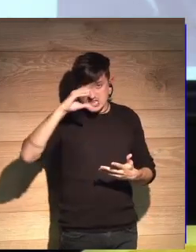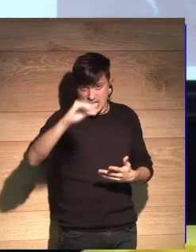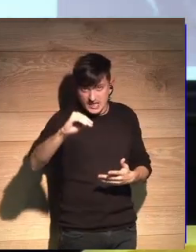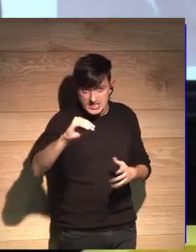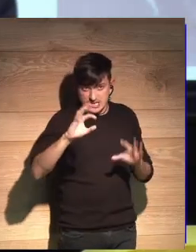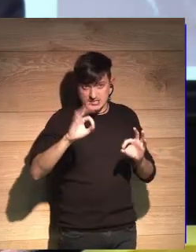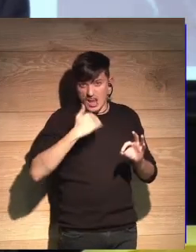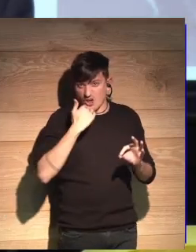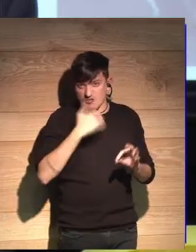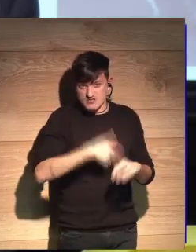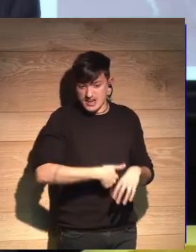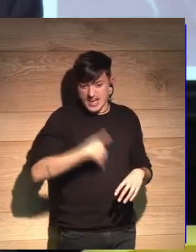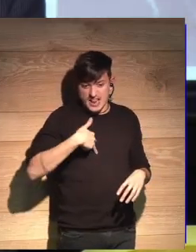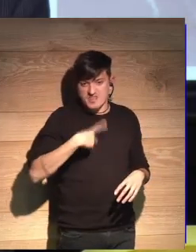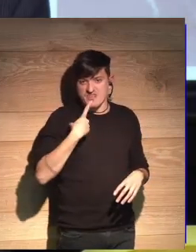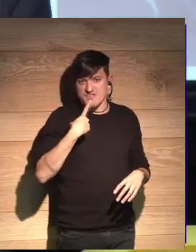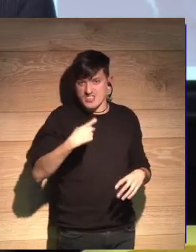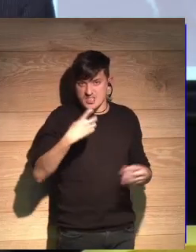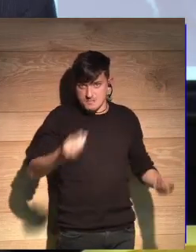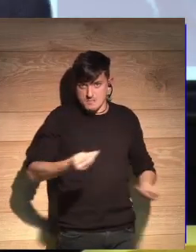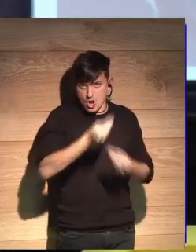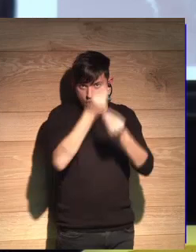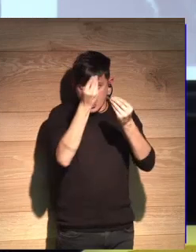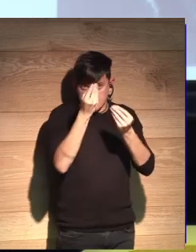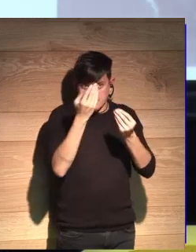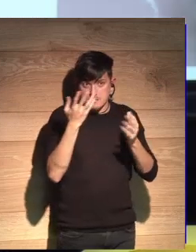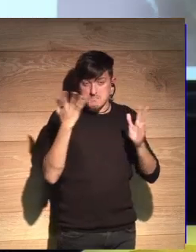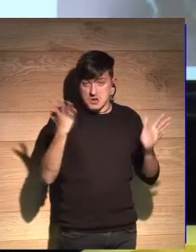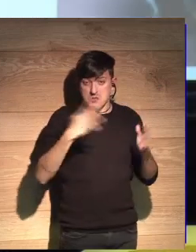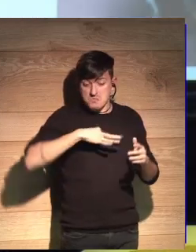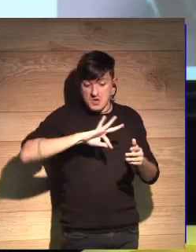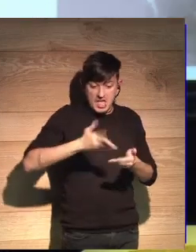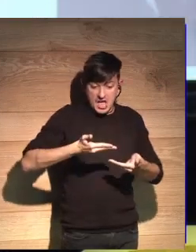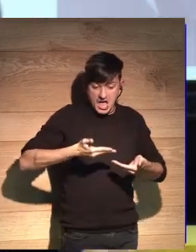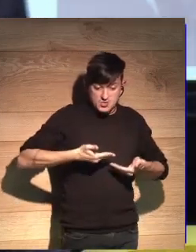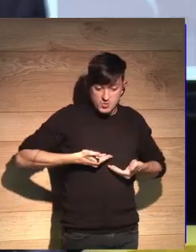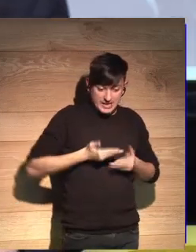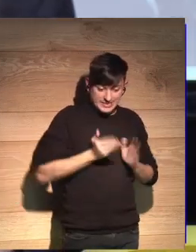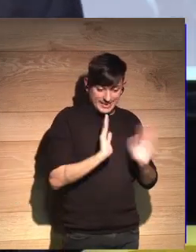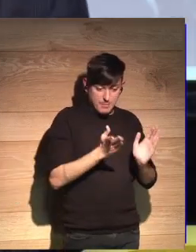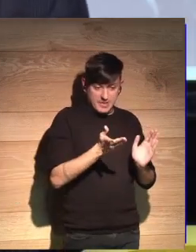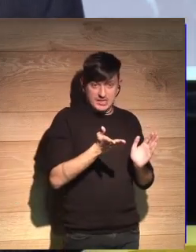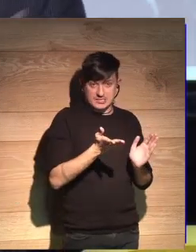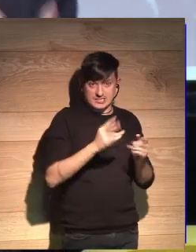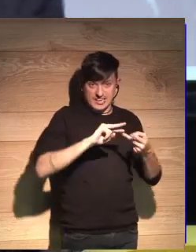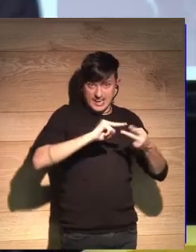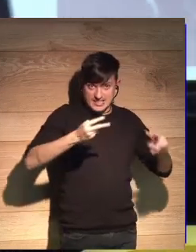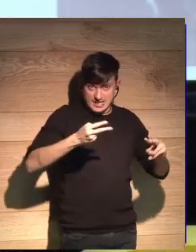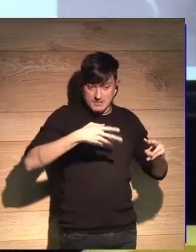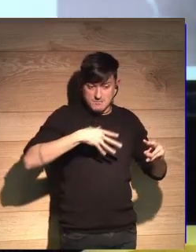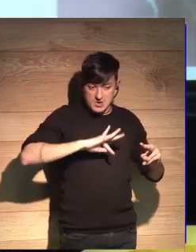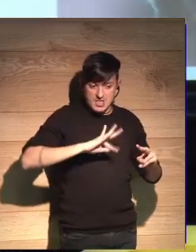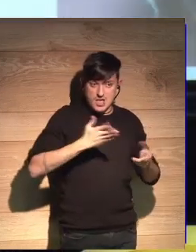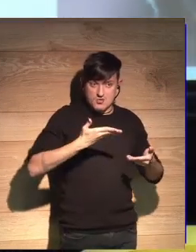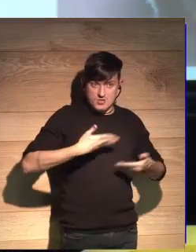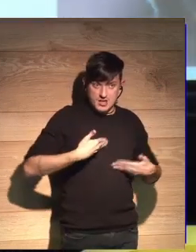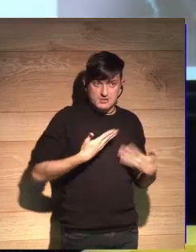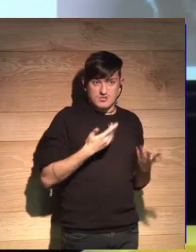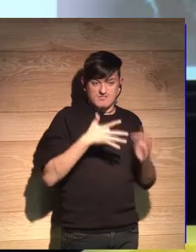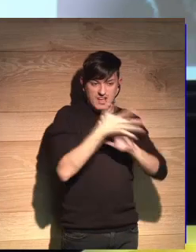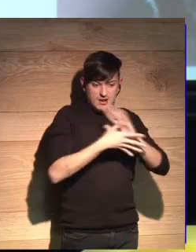gene therapy and technologies. But in this talk, I'm going to focus a little bit about how we're mixing ourselves with machines. The most obvious thing is, of